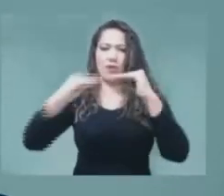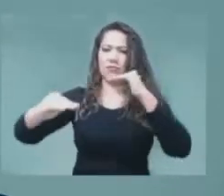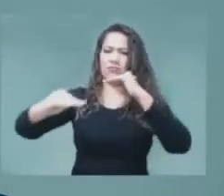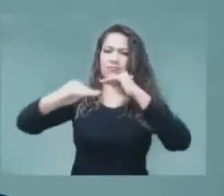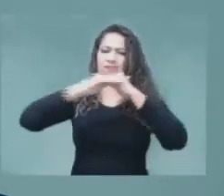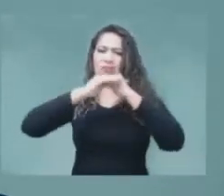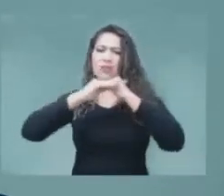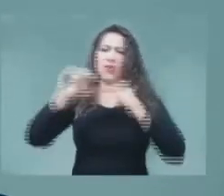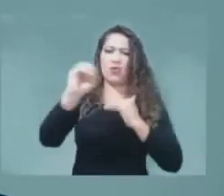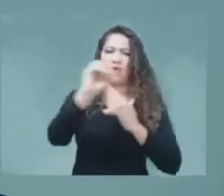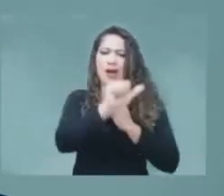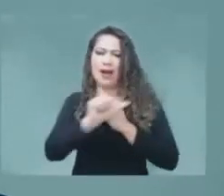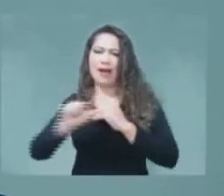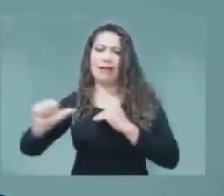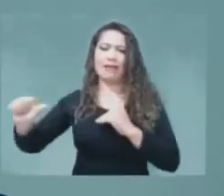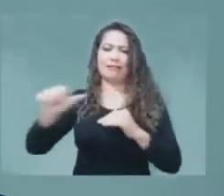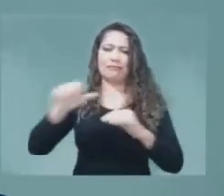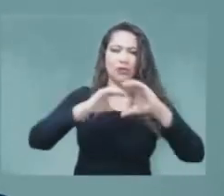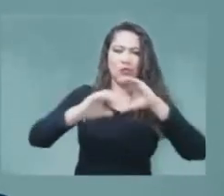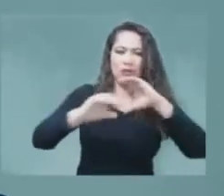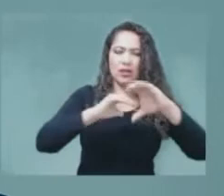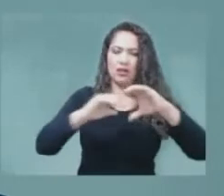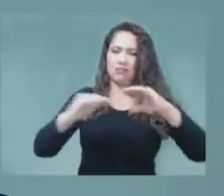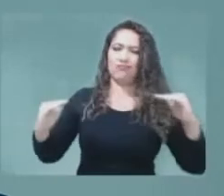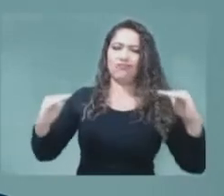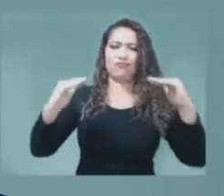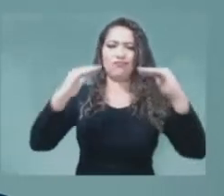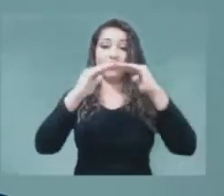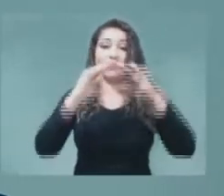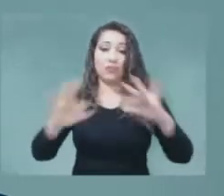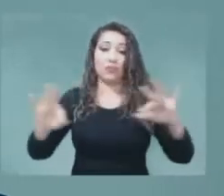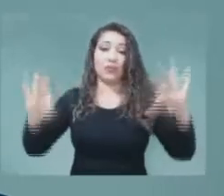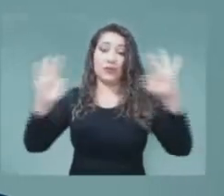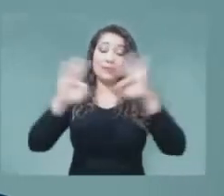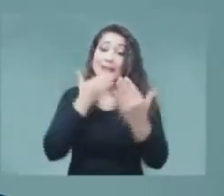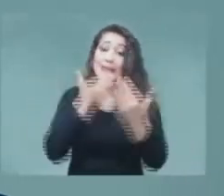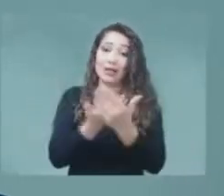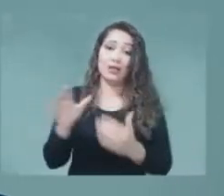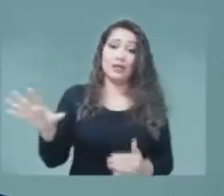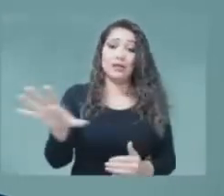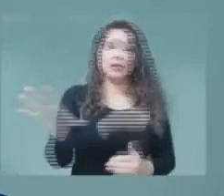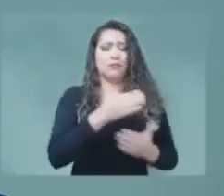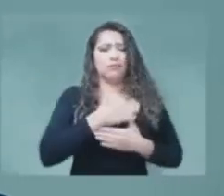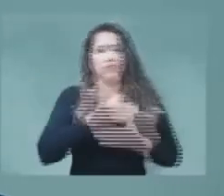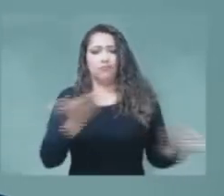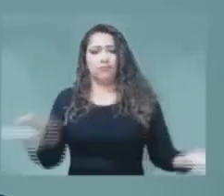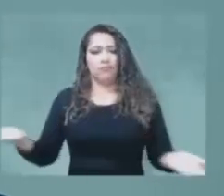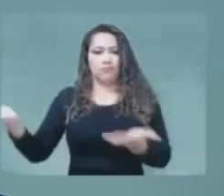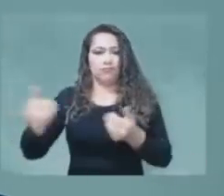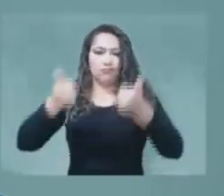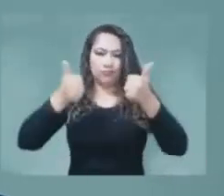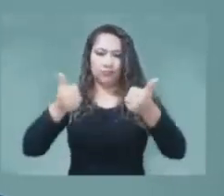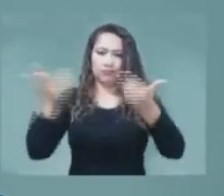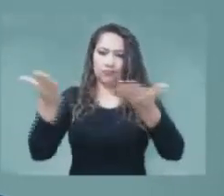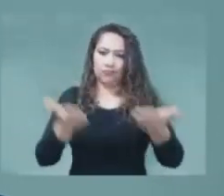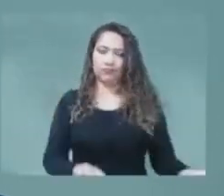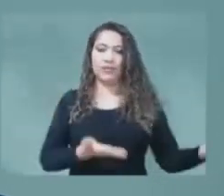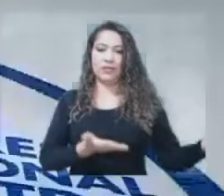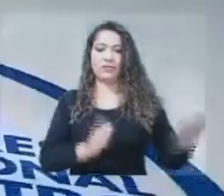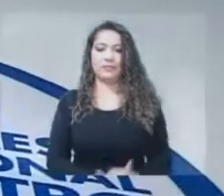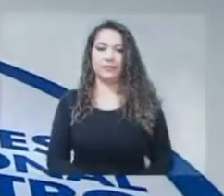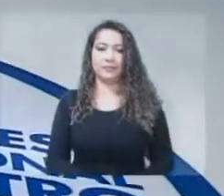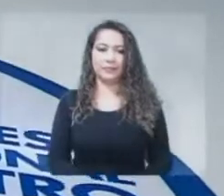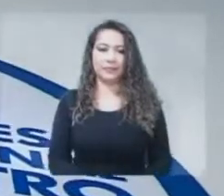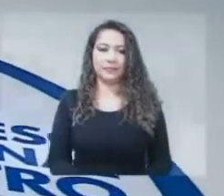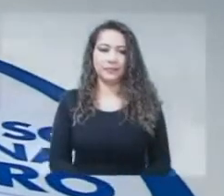and parity of gender when it comes to the radio telecommunications sector. So many thanks to all of you, and I wish you success today.